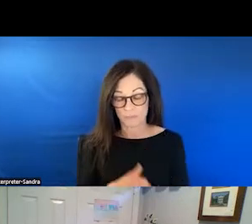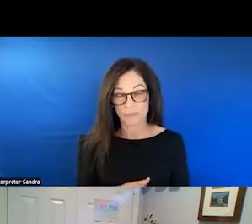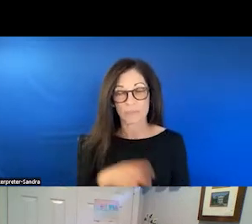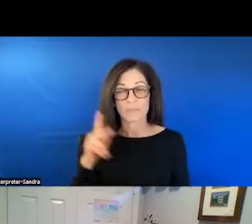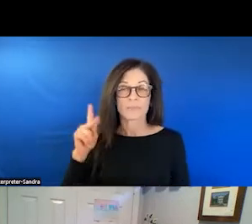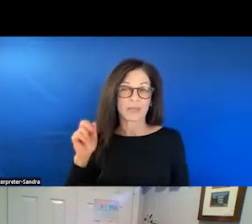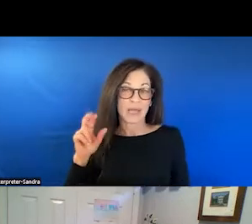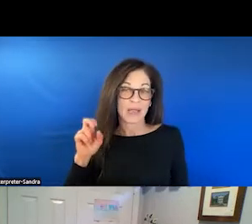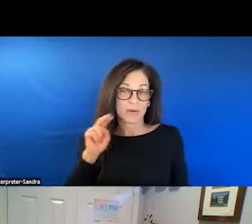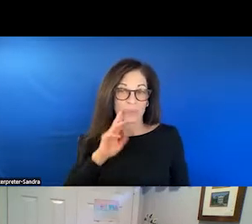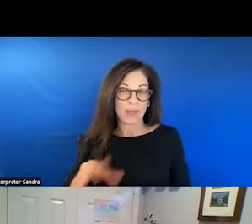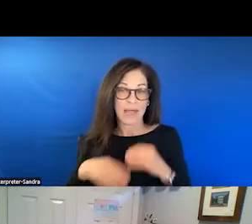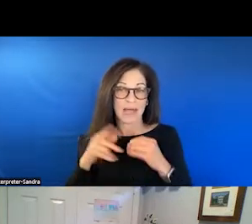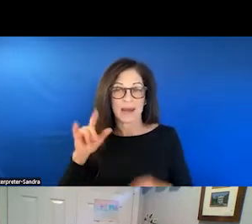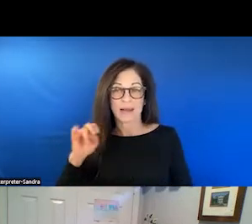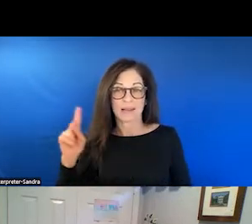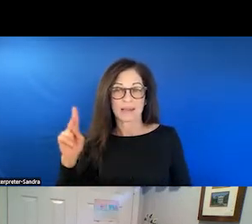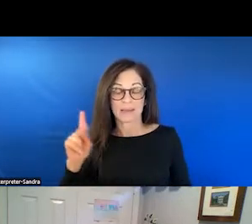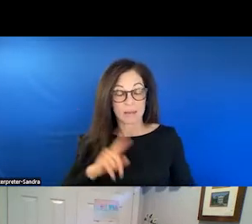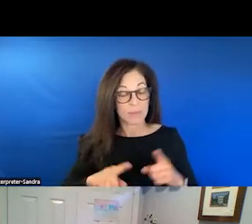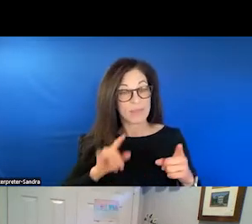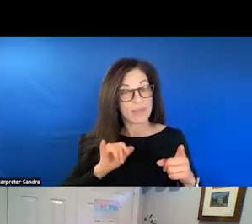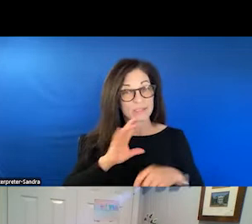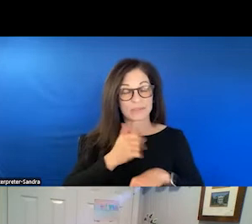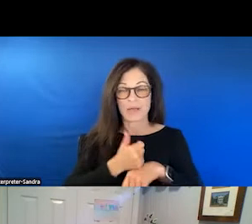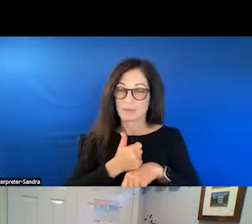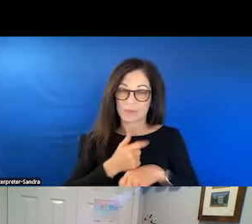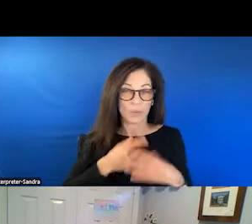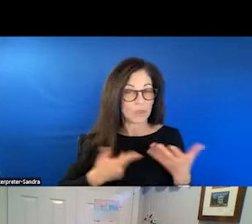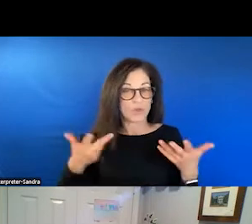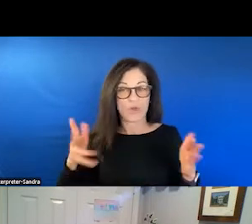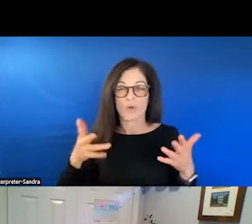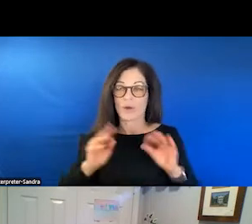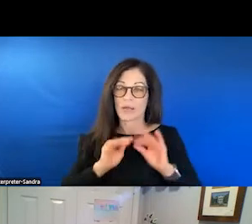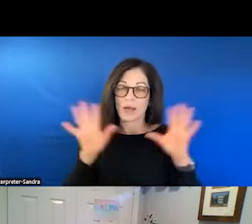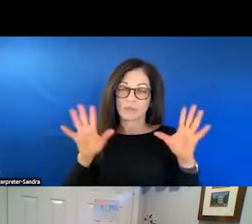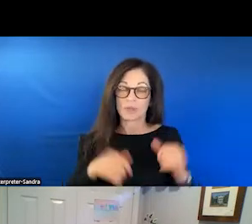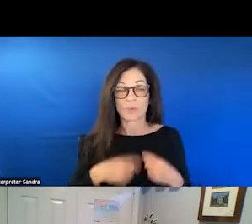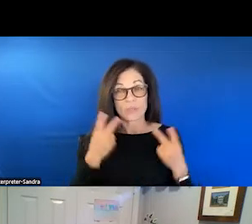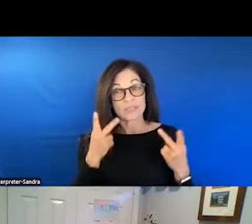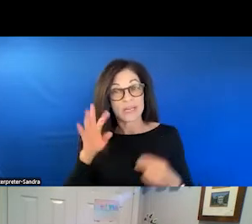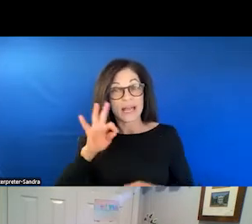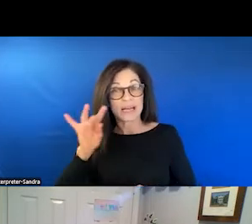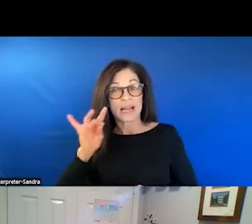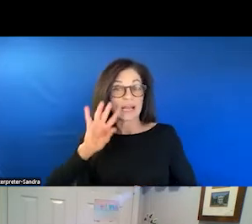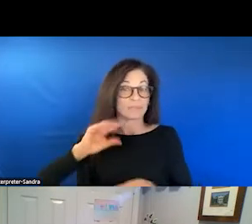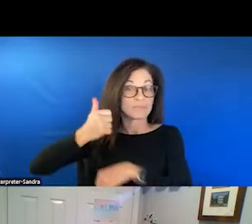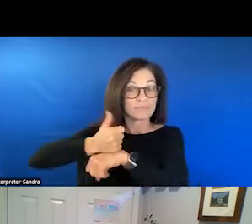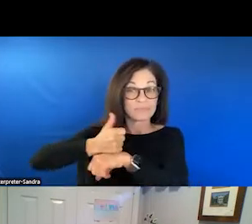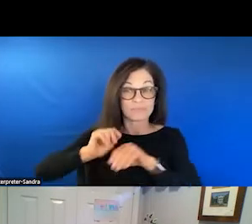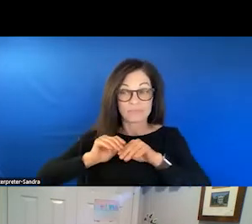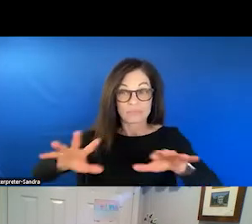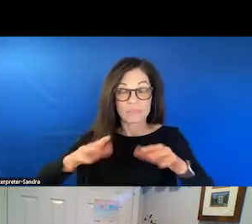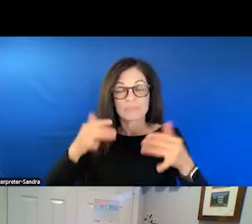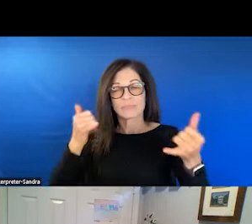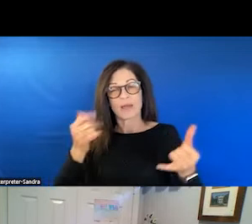in here, but it's kind of establishing the obvious here, because as we look at 988 implementation, we are looking at how important